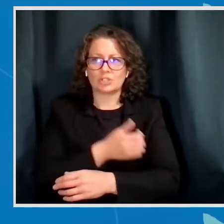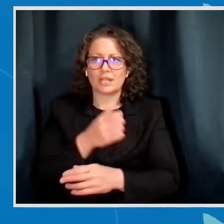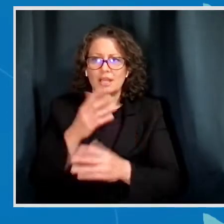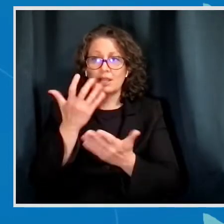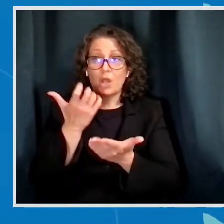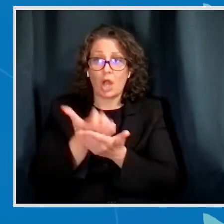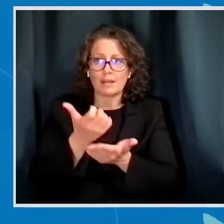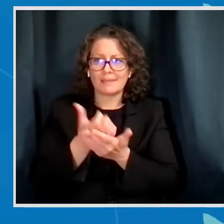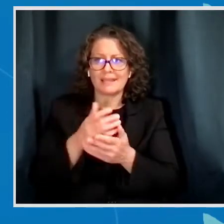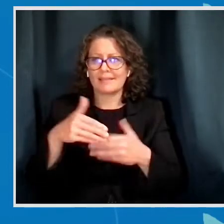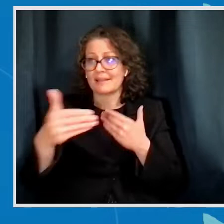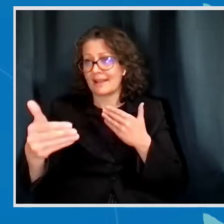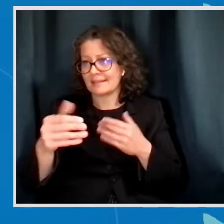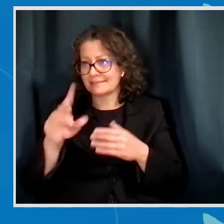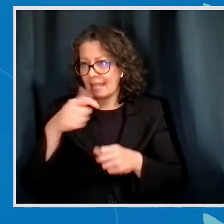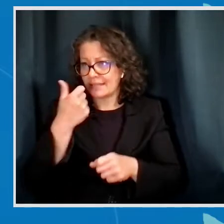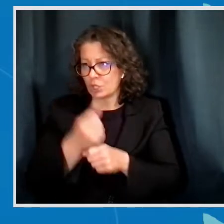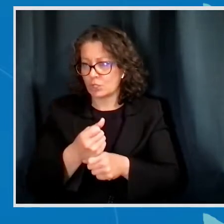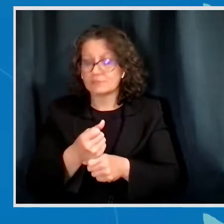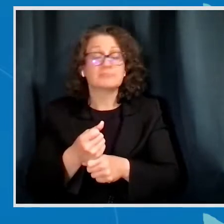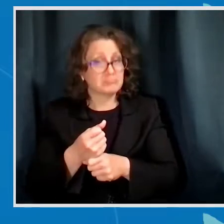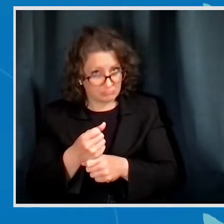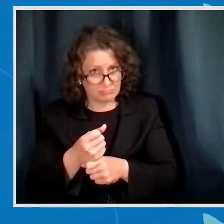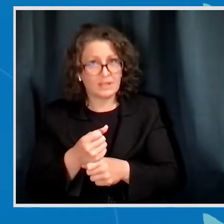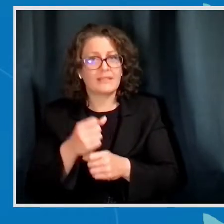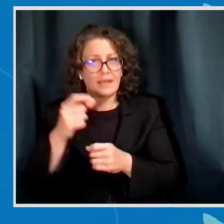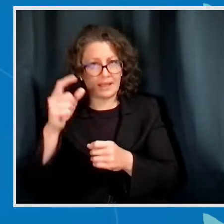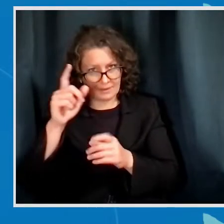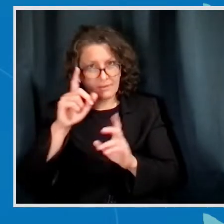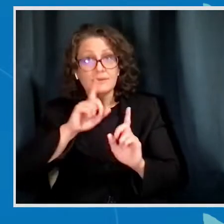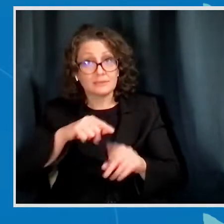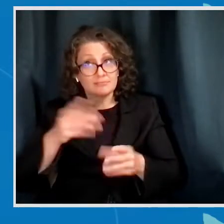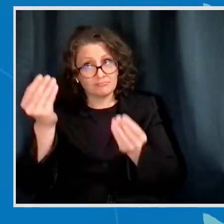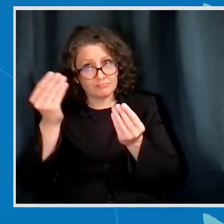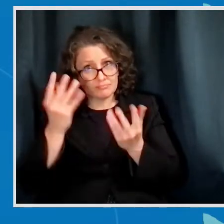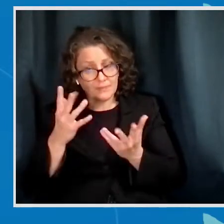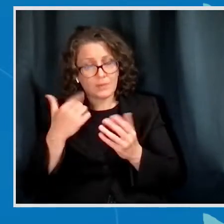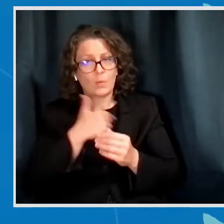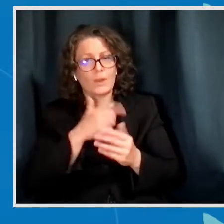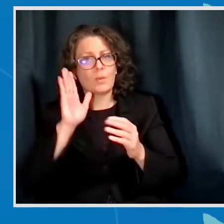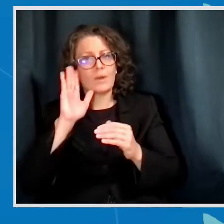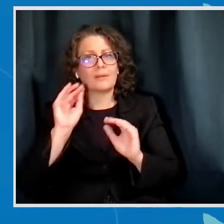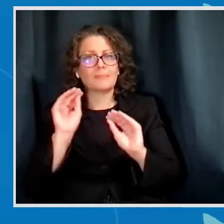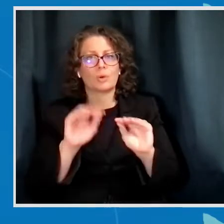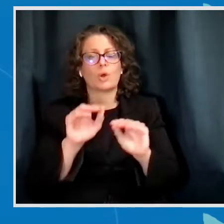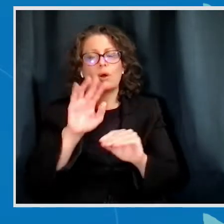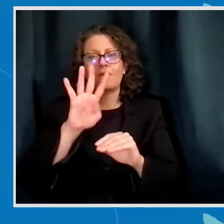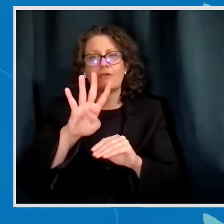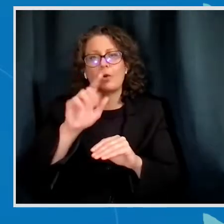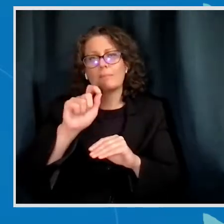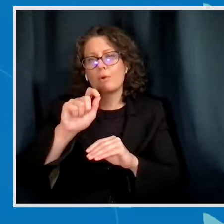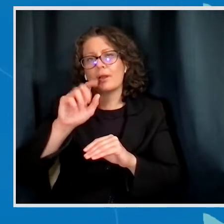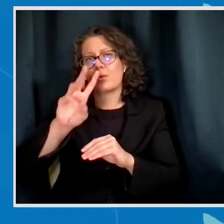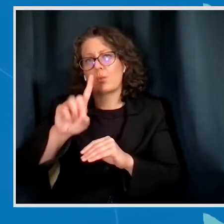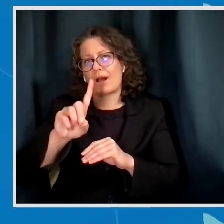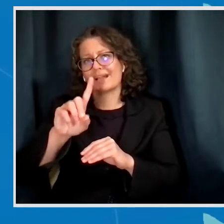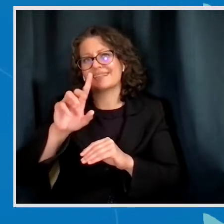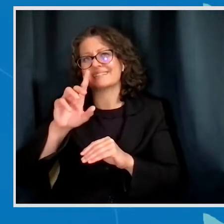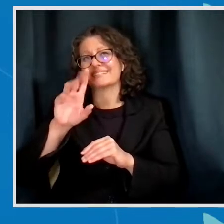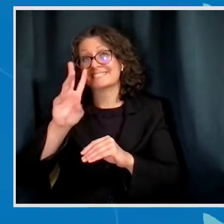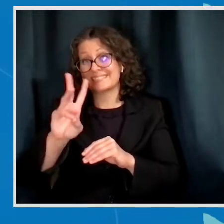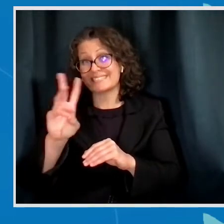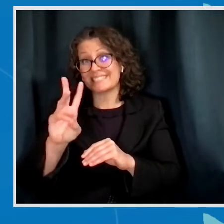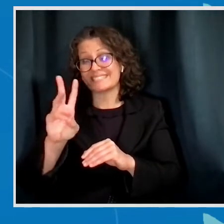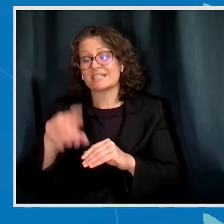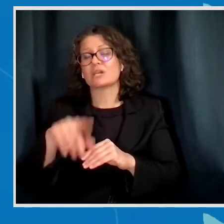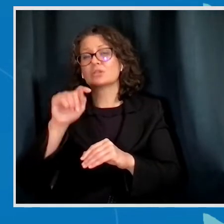And they did it. They came back. And they said, we will put 4.16 trillion into this transition